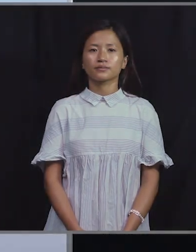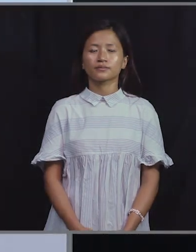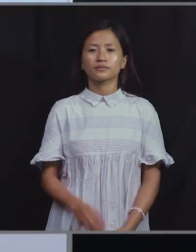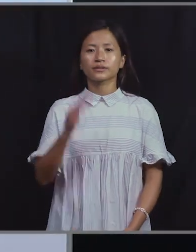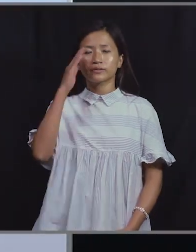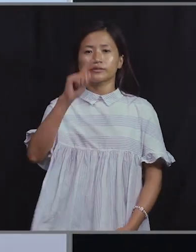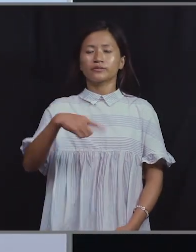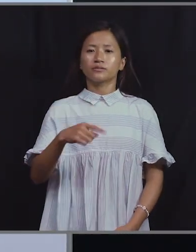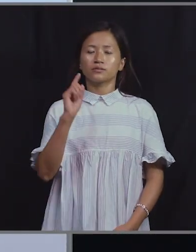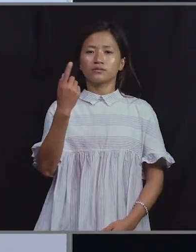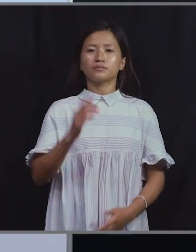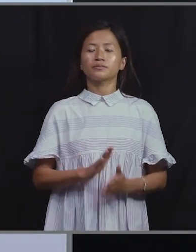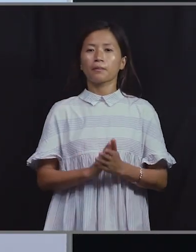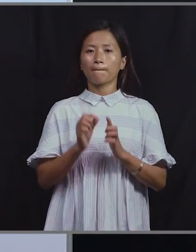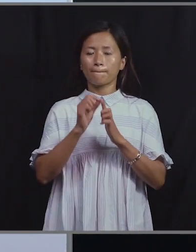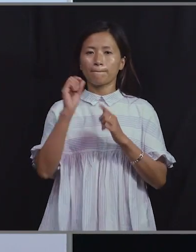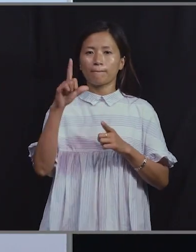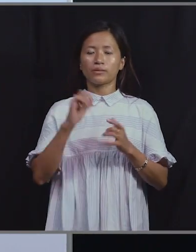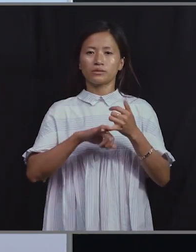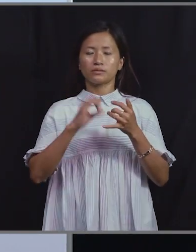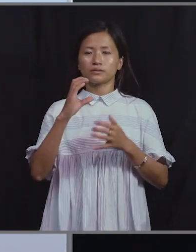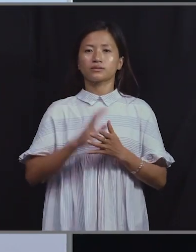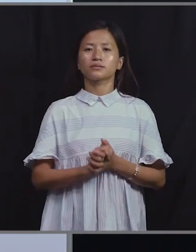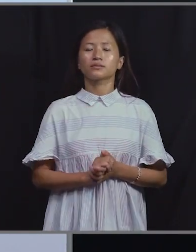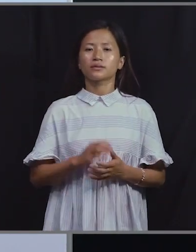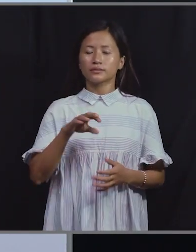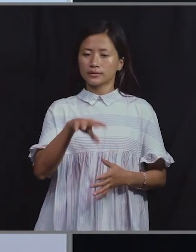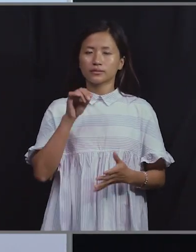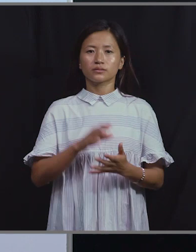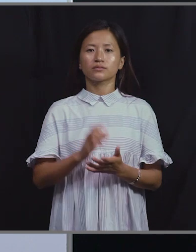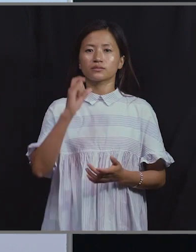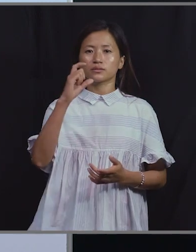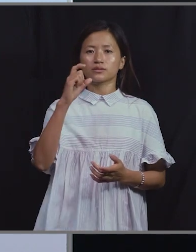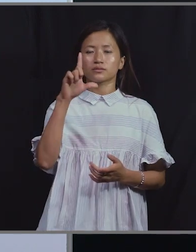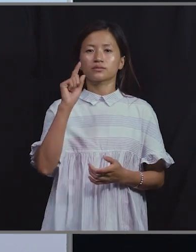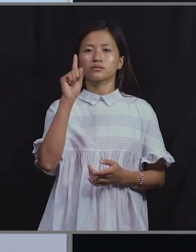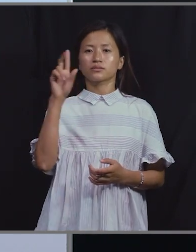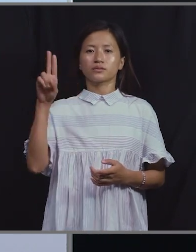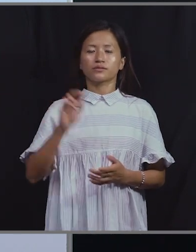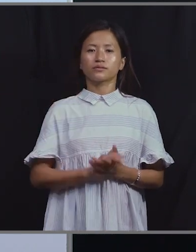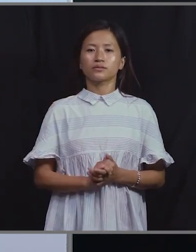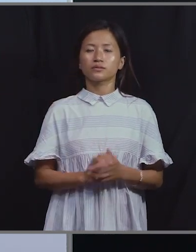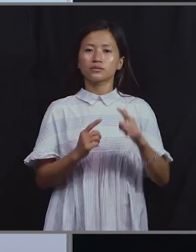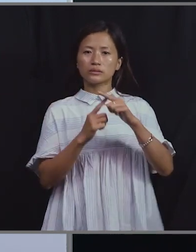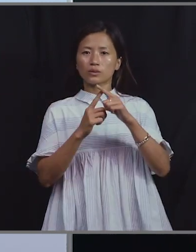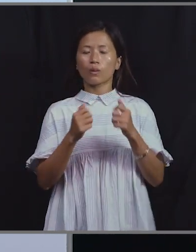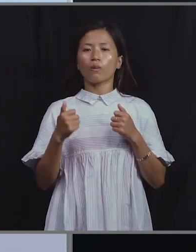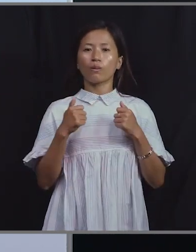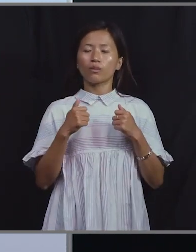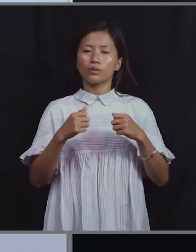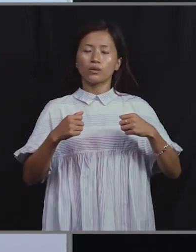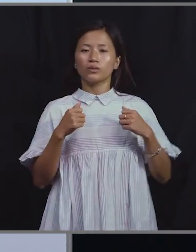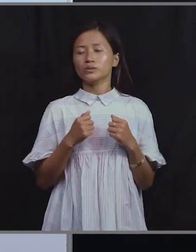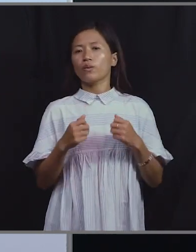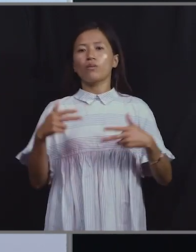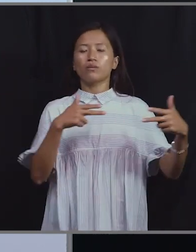Hello everyone, welcome to the political science class. Today I'll be taking on class 12. The topic is Cold War and we'll